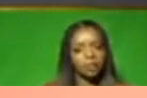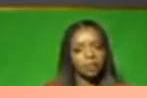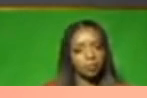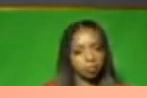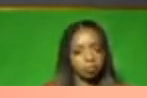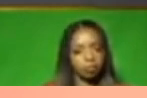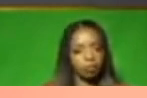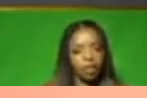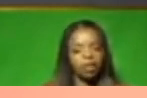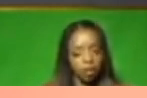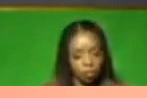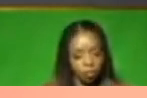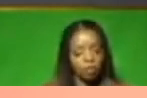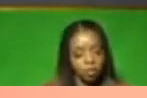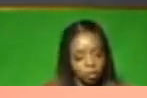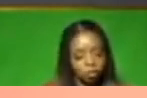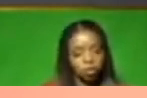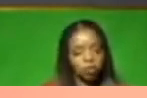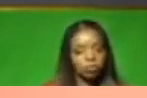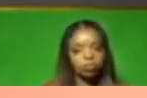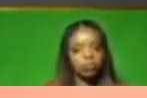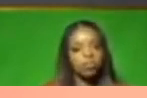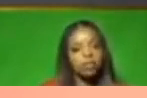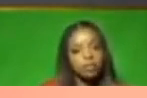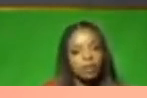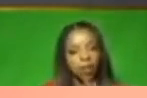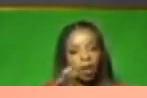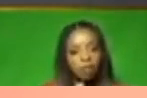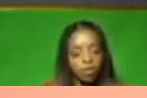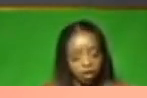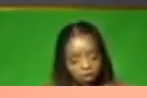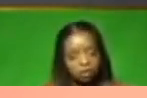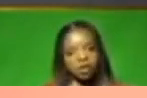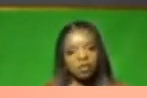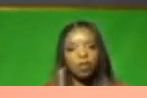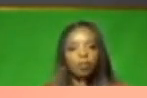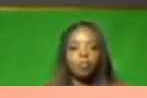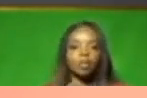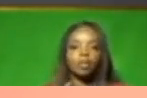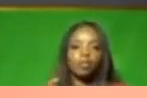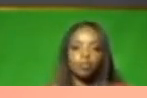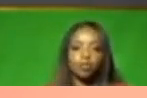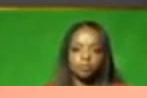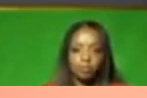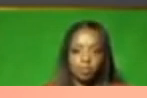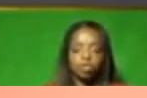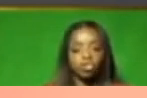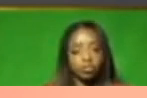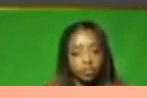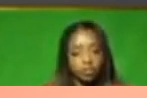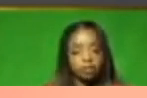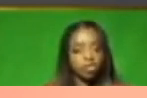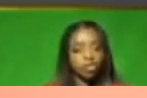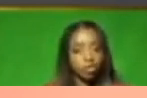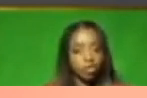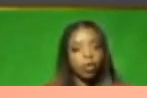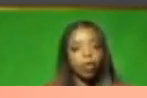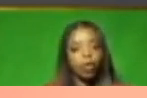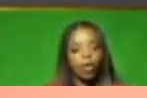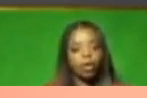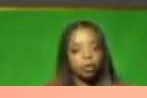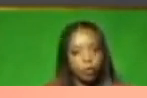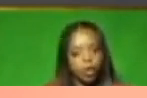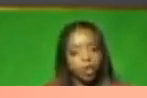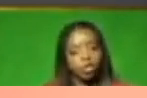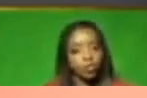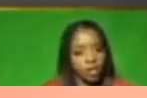Africa's development and transformation. It has proven that working together as government